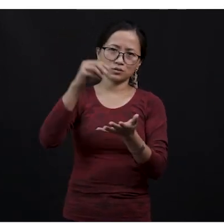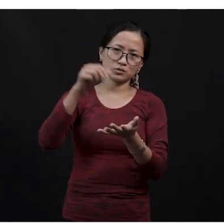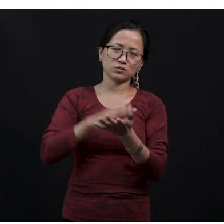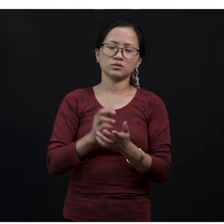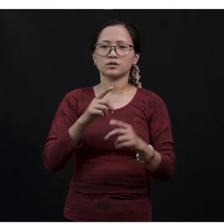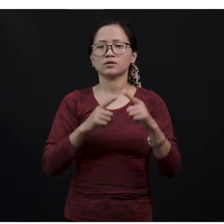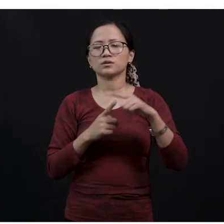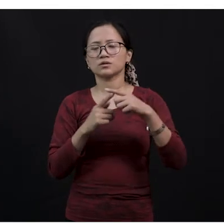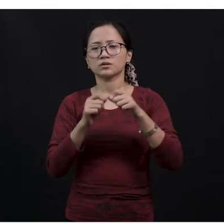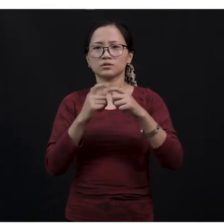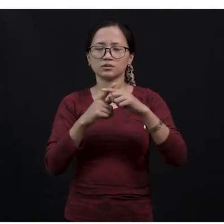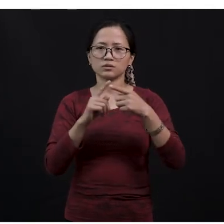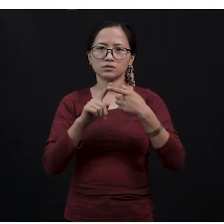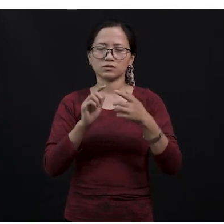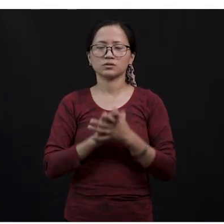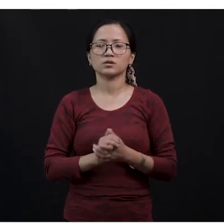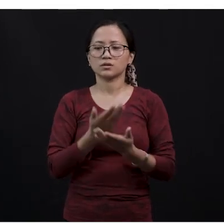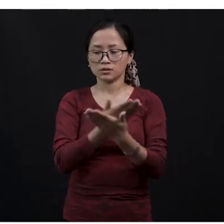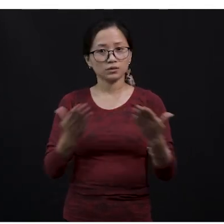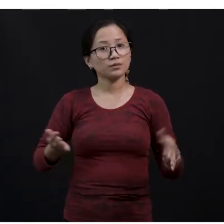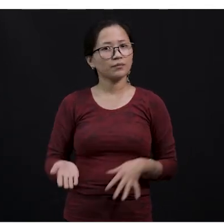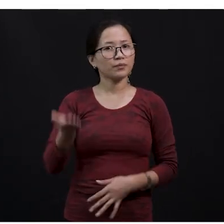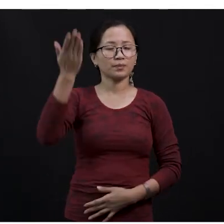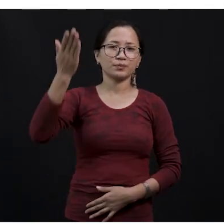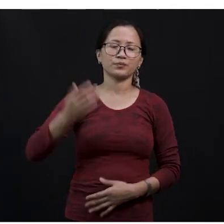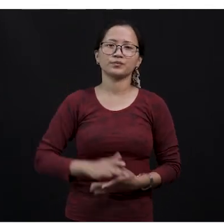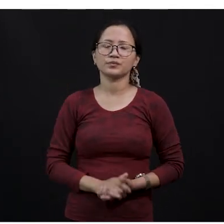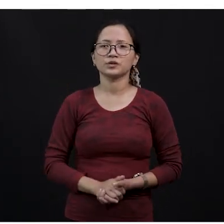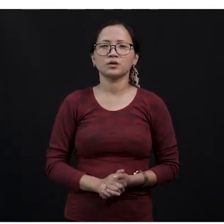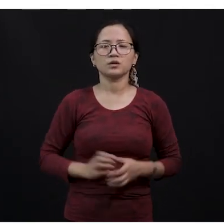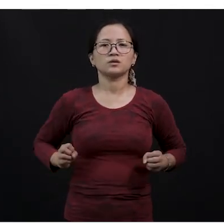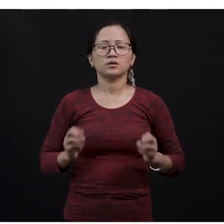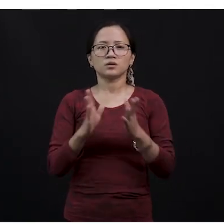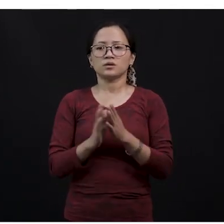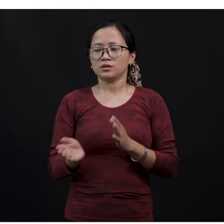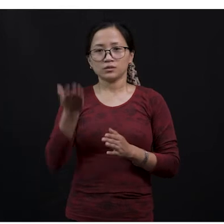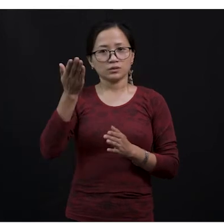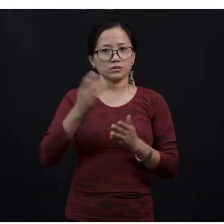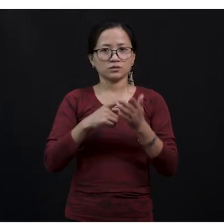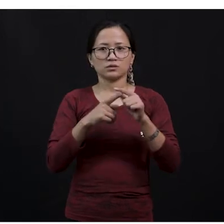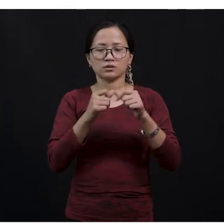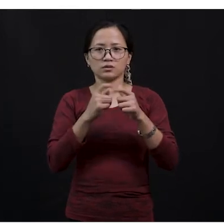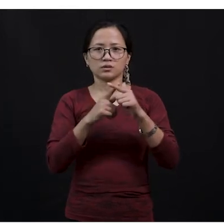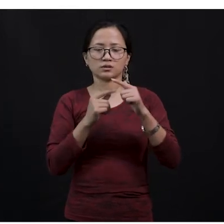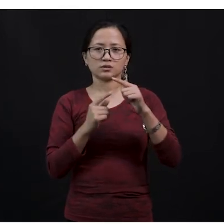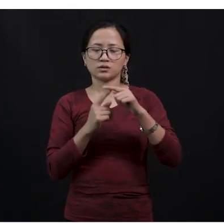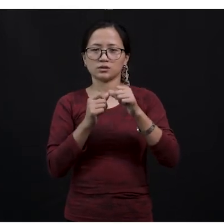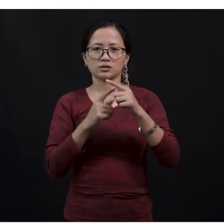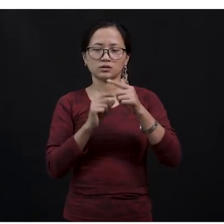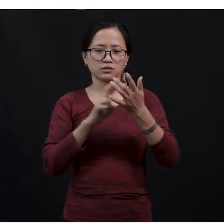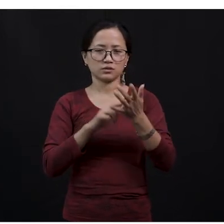to tax them higher. And he started this taxation. He raised the taxation there,